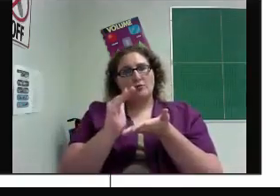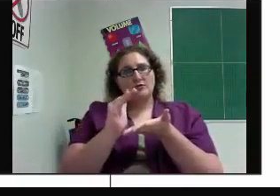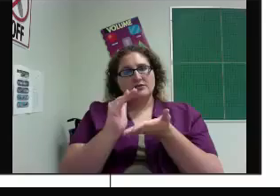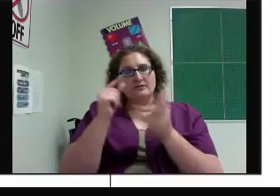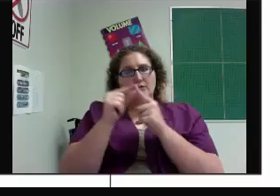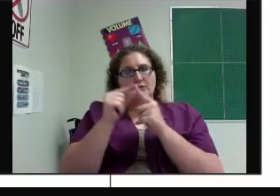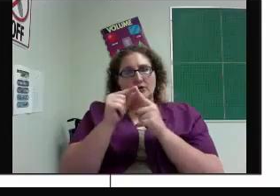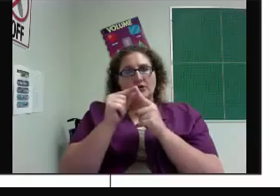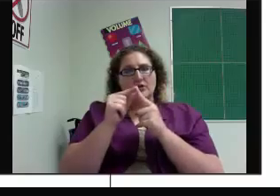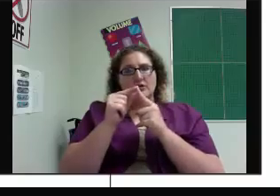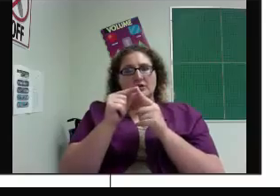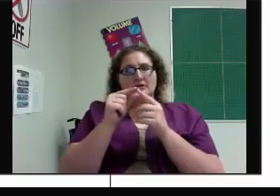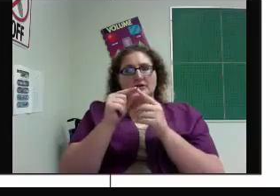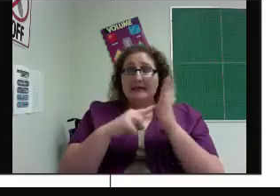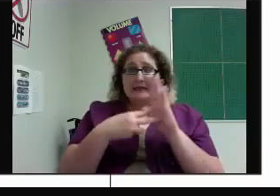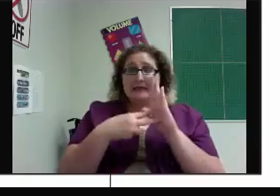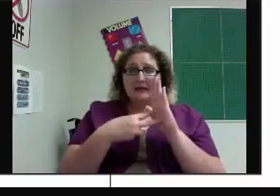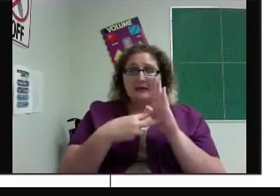straight path